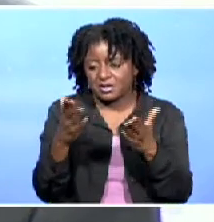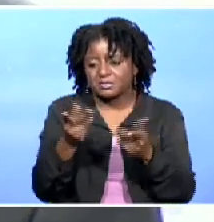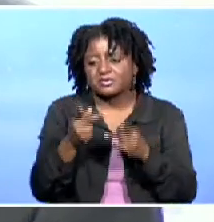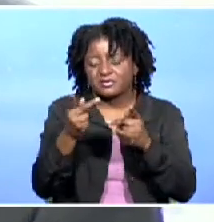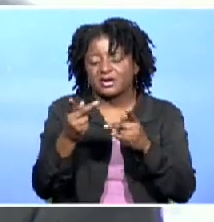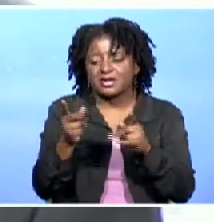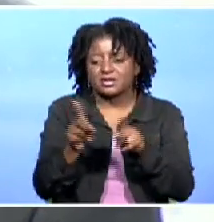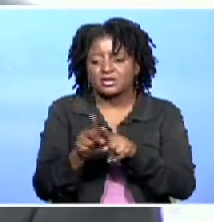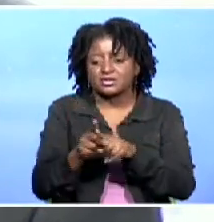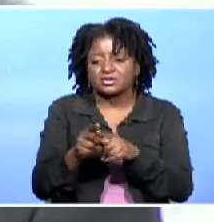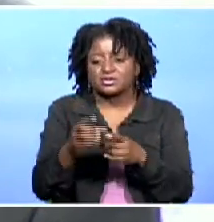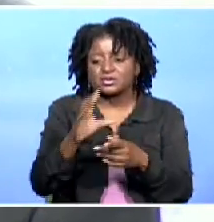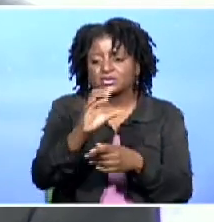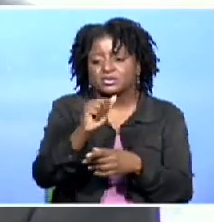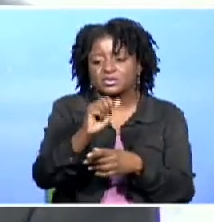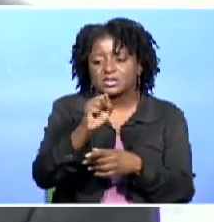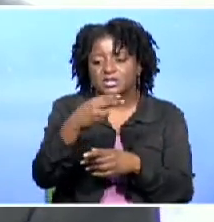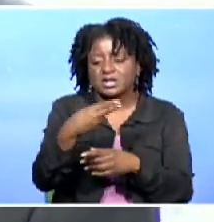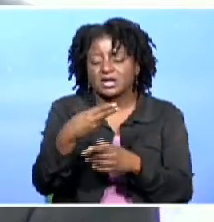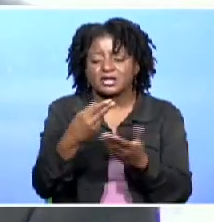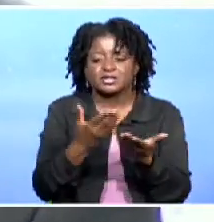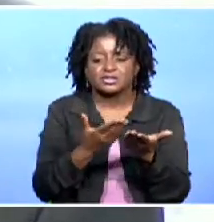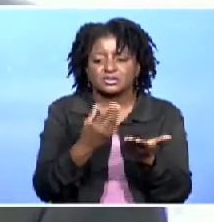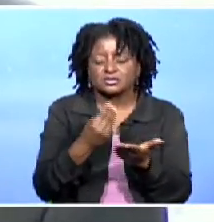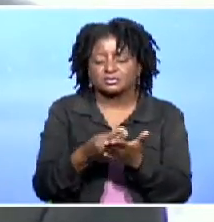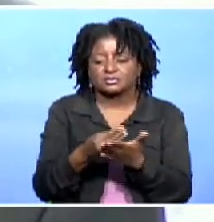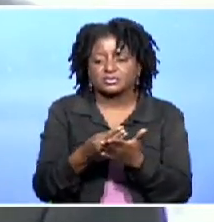management services for the Family Islands. So